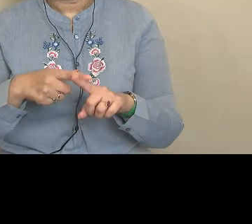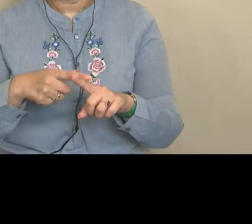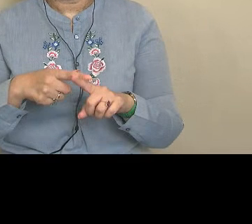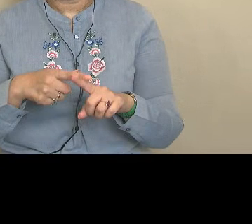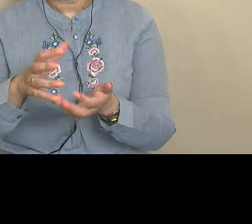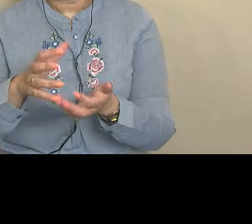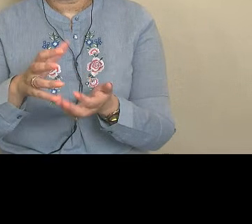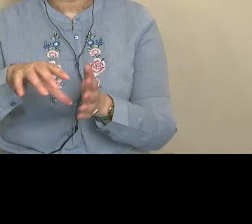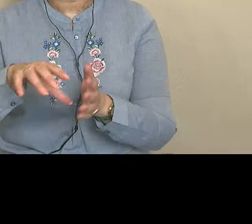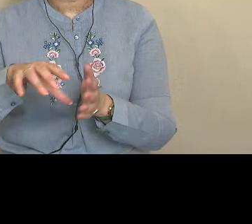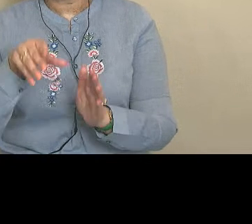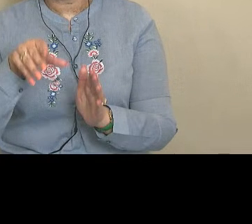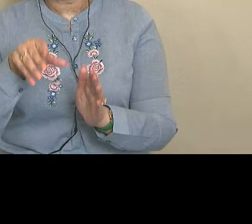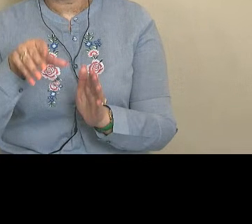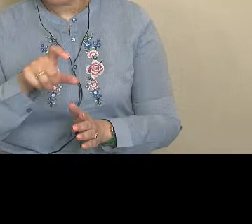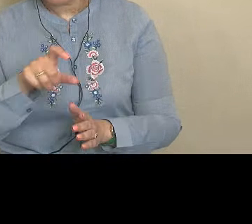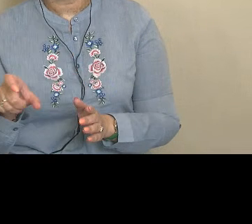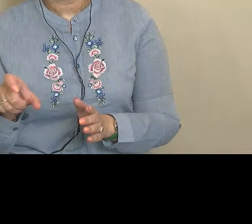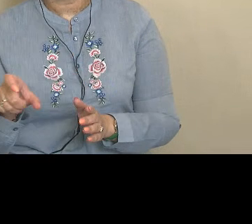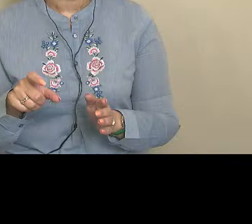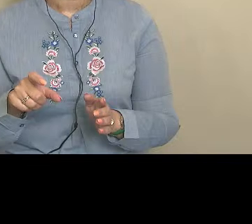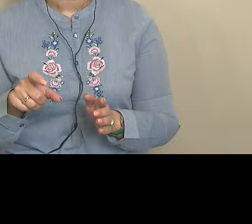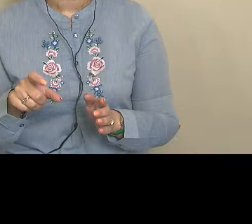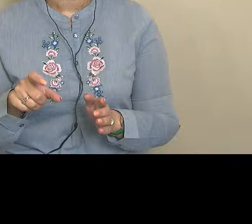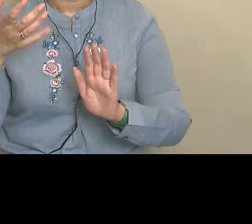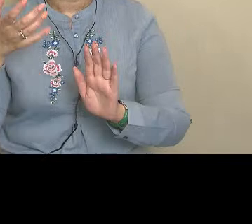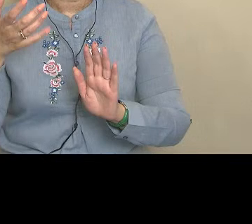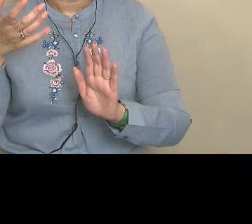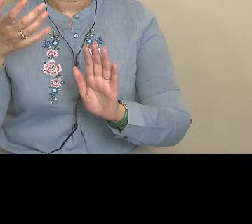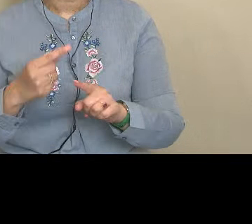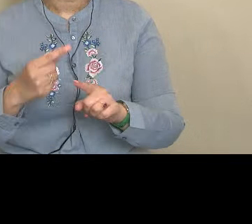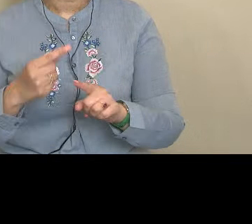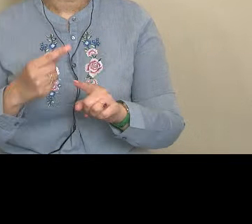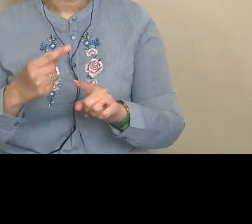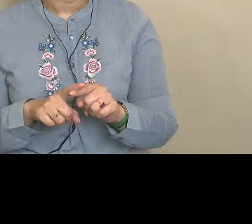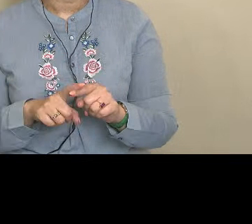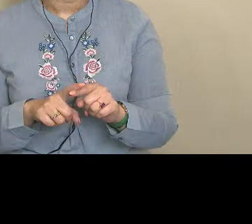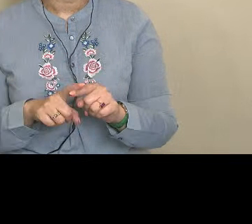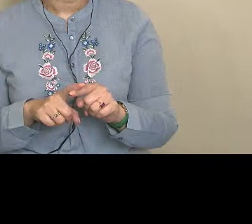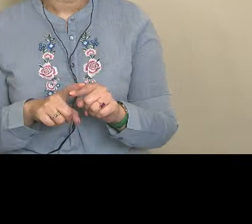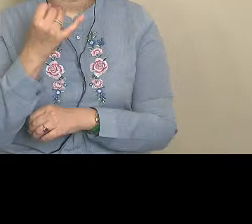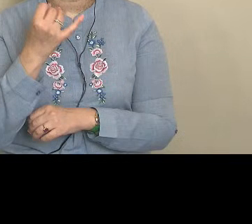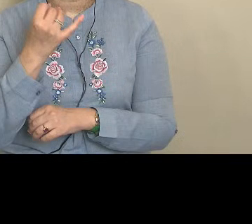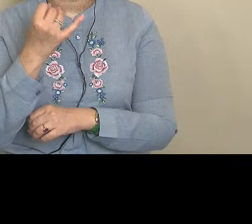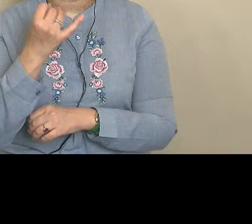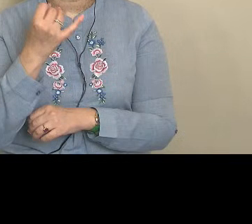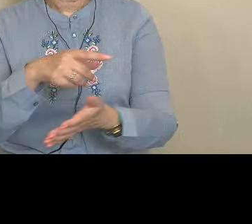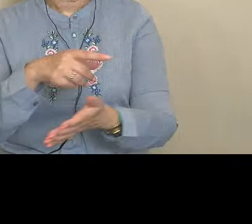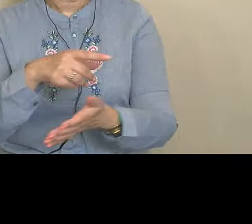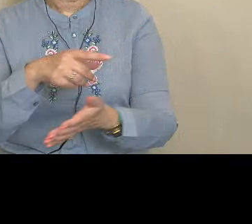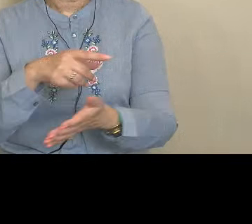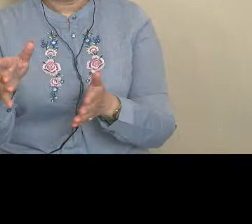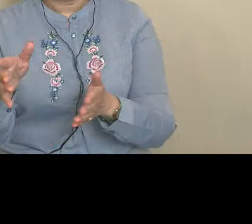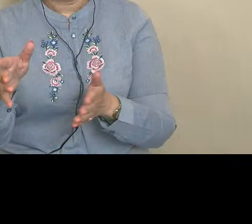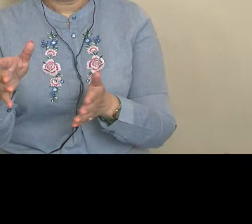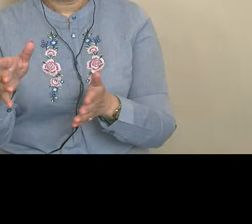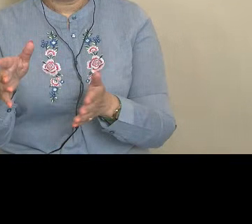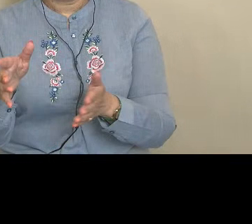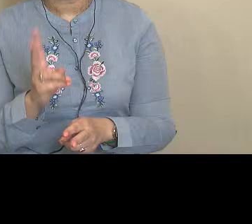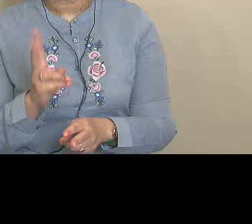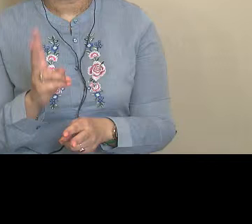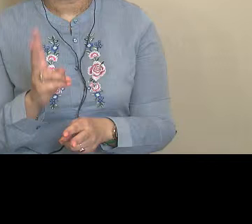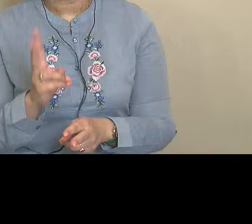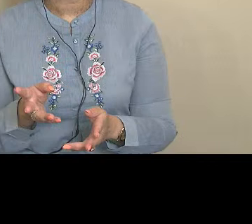territorial communities which are going to participate in the elections is very demonstrative. It's quite understandable that this is done in the interest in